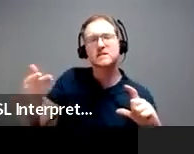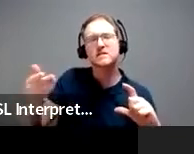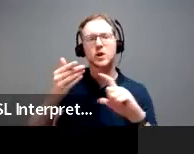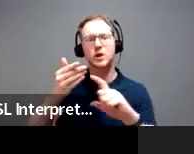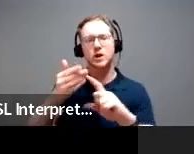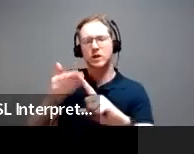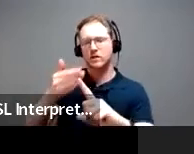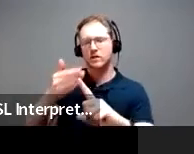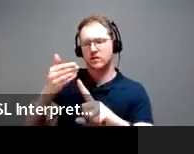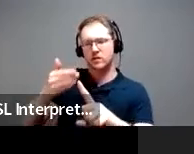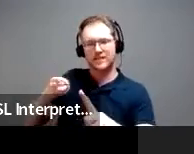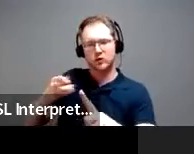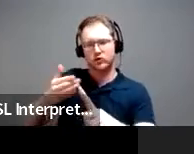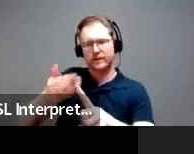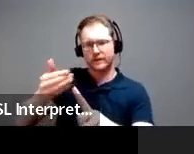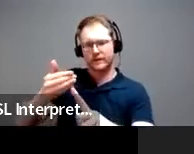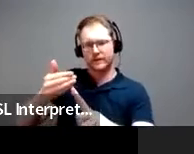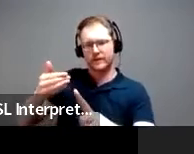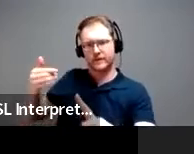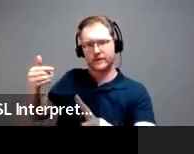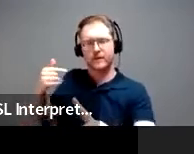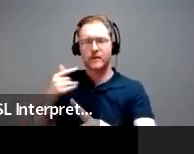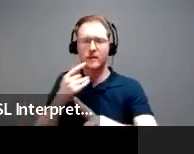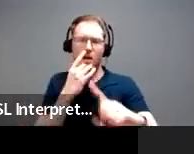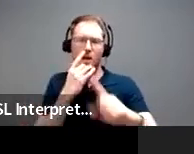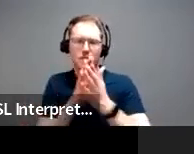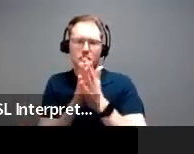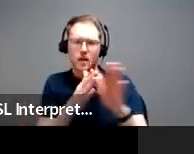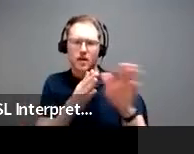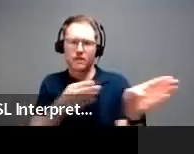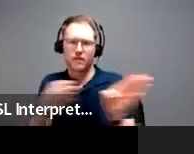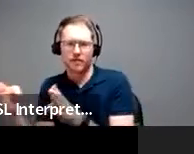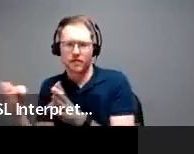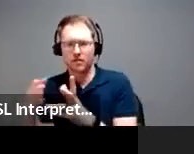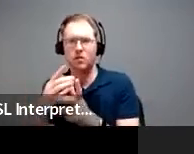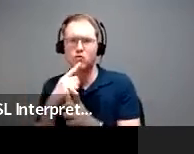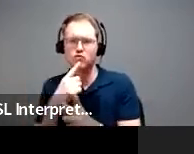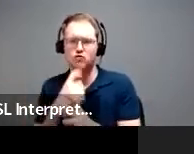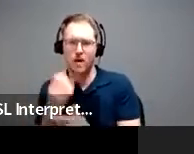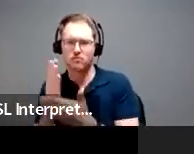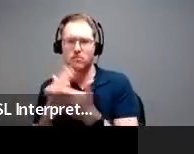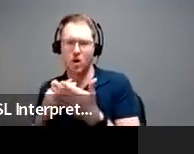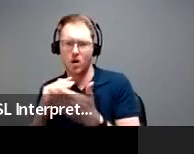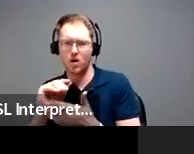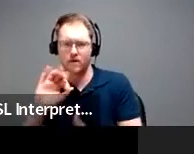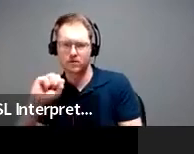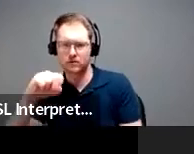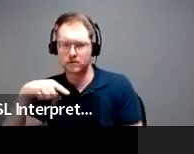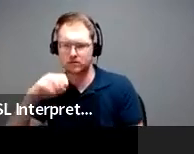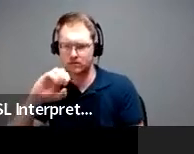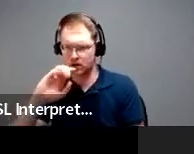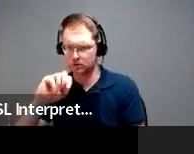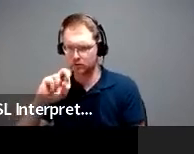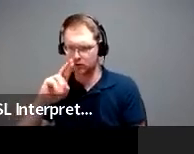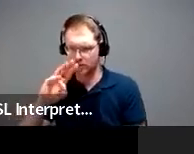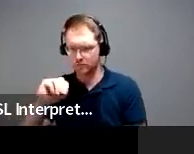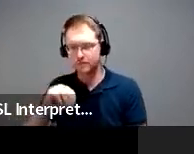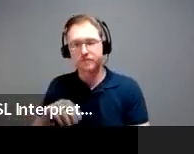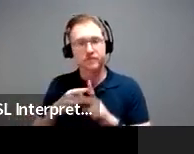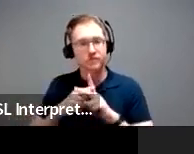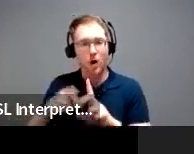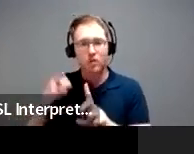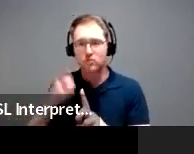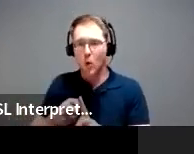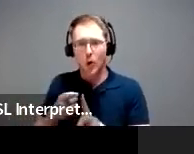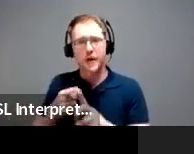and light that is redshifted into the infrared part of the spectrum. The beginning point we refer to as the